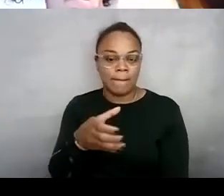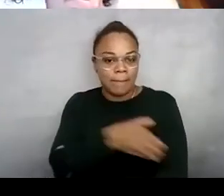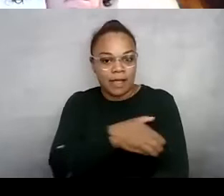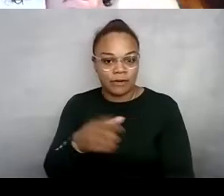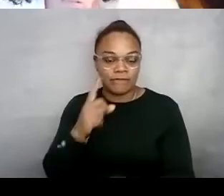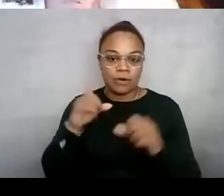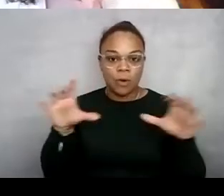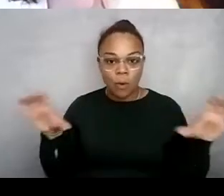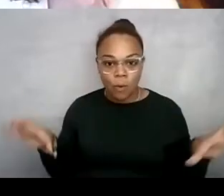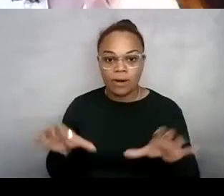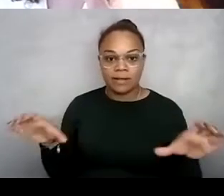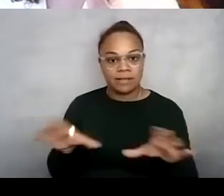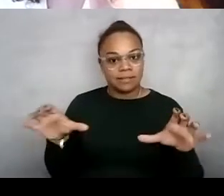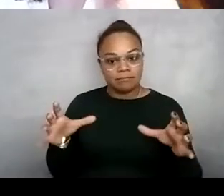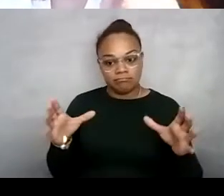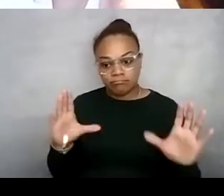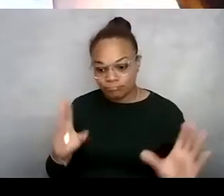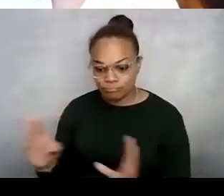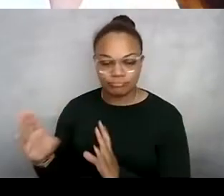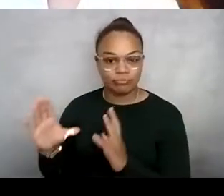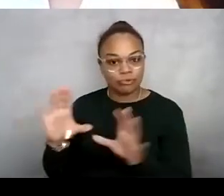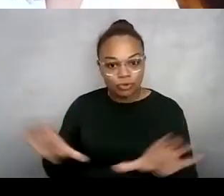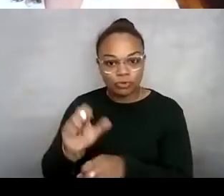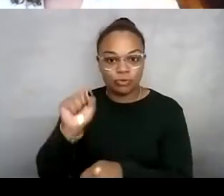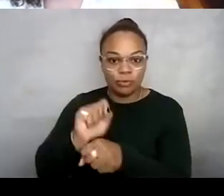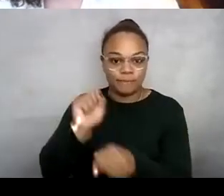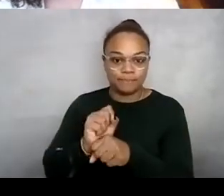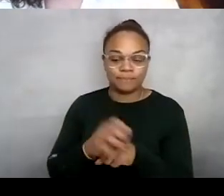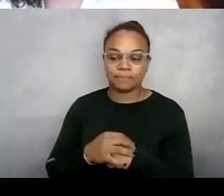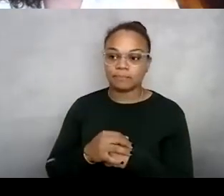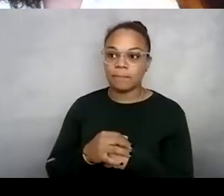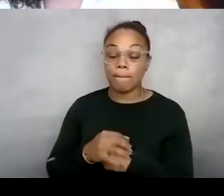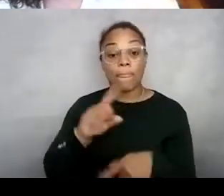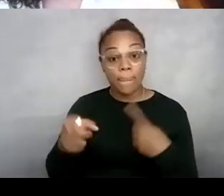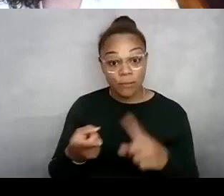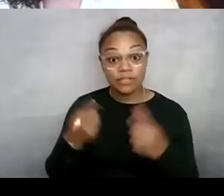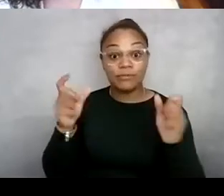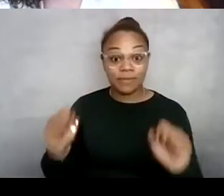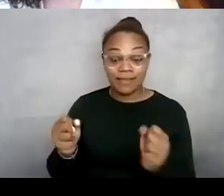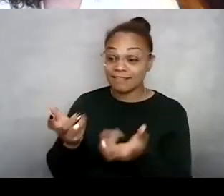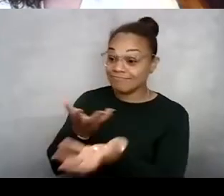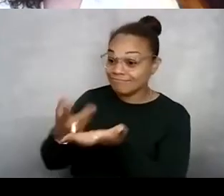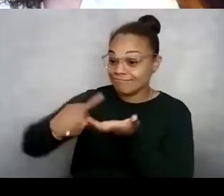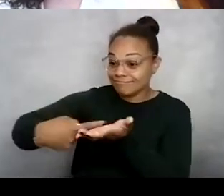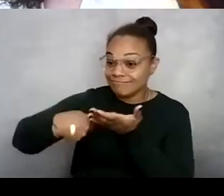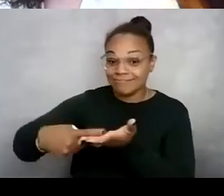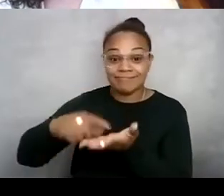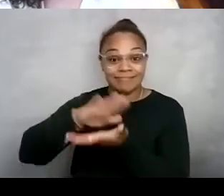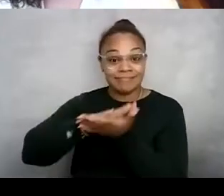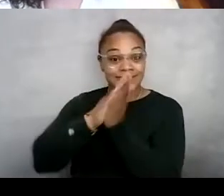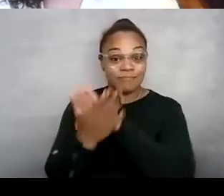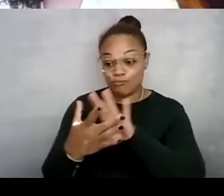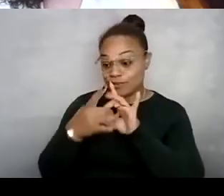work. And the further you get from the place where you're actually talking to and can be in relationship with people, the more they